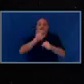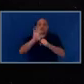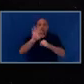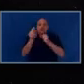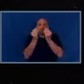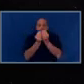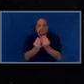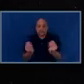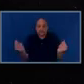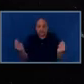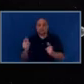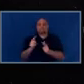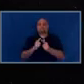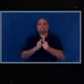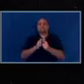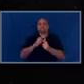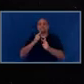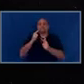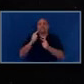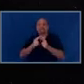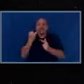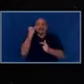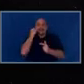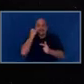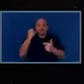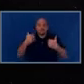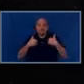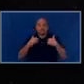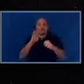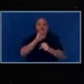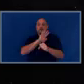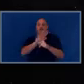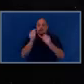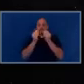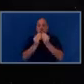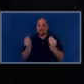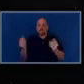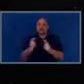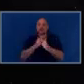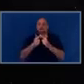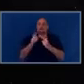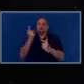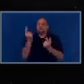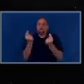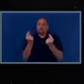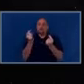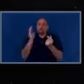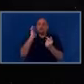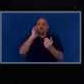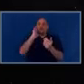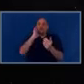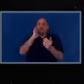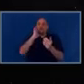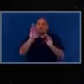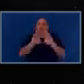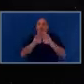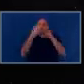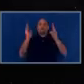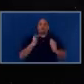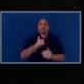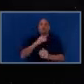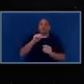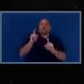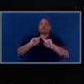then if we do, we'll be opening up the sample return capsule and